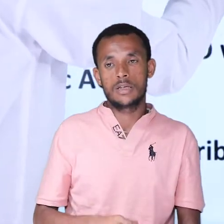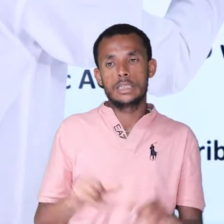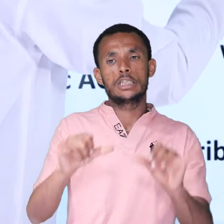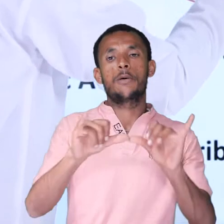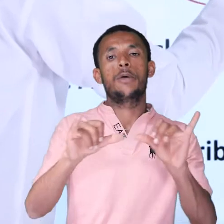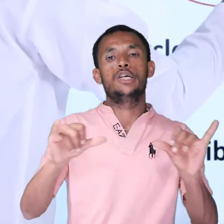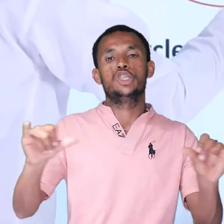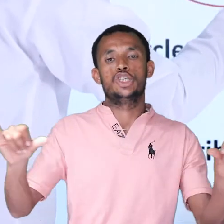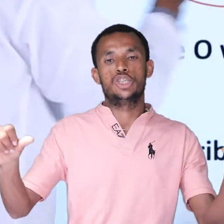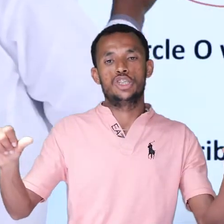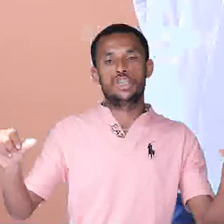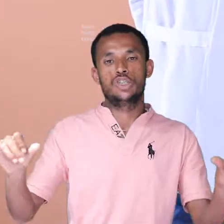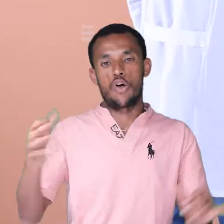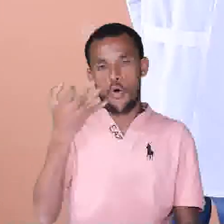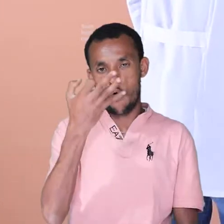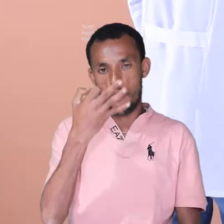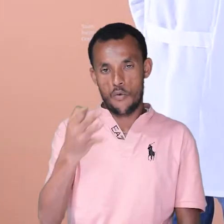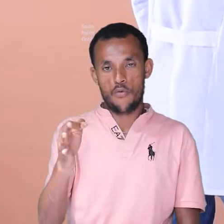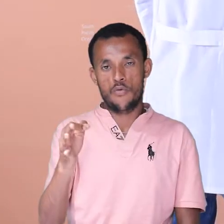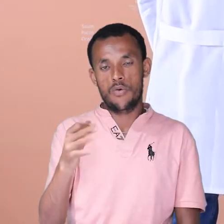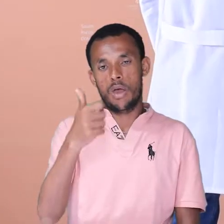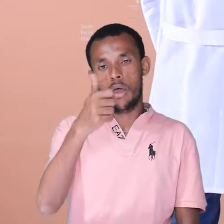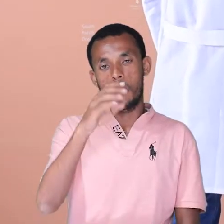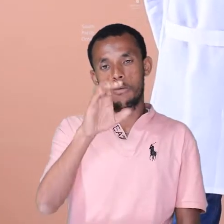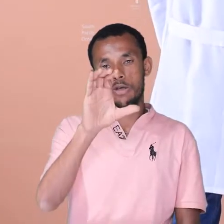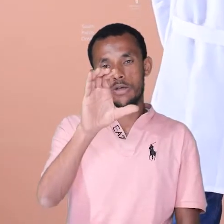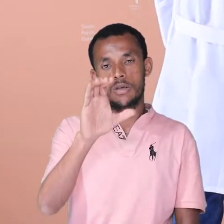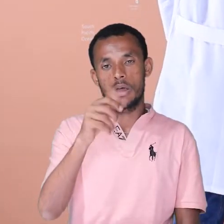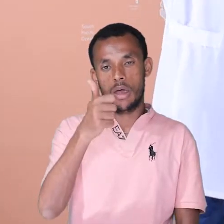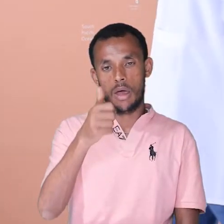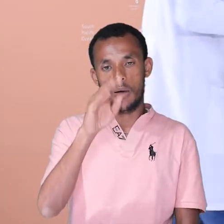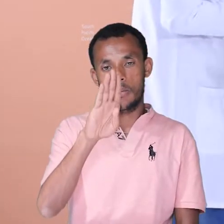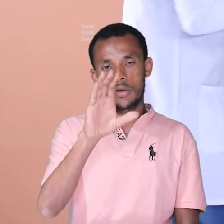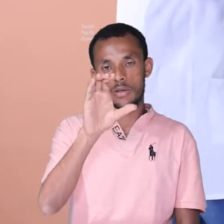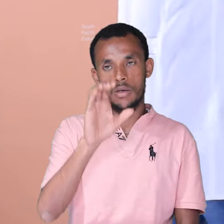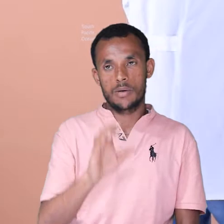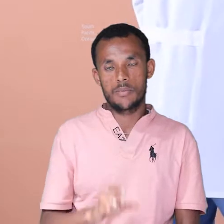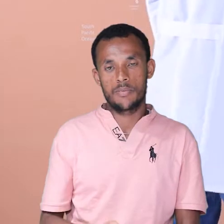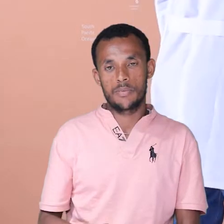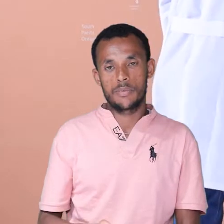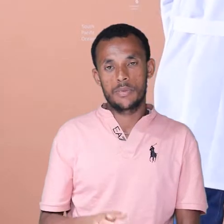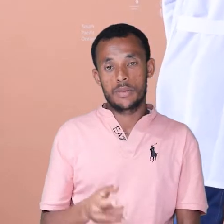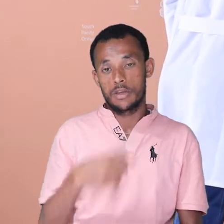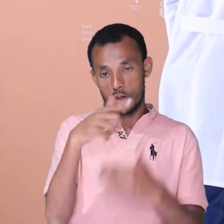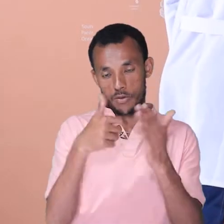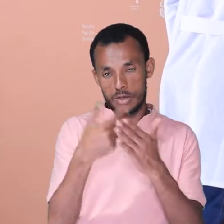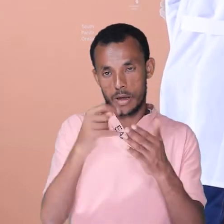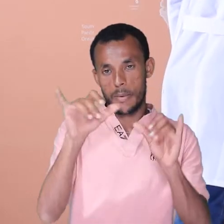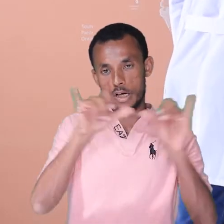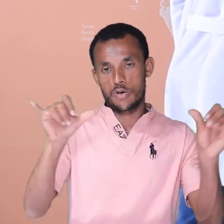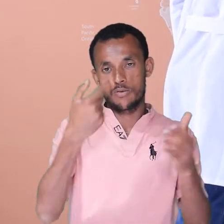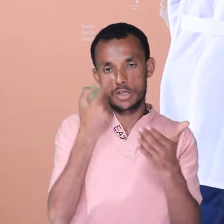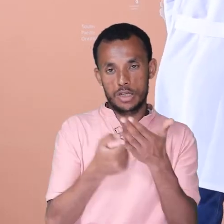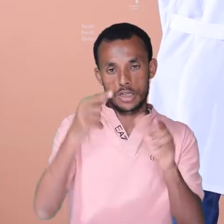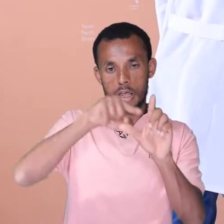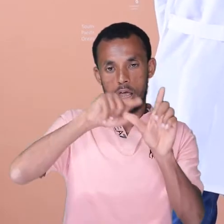of here, ABC here. Therefore, the measure of this